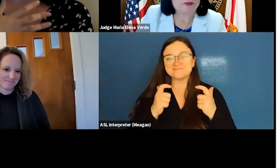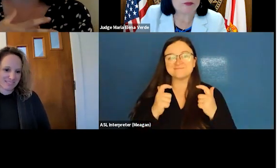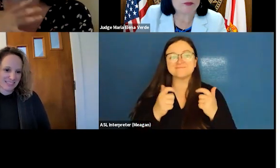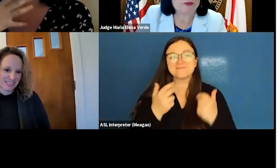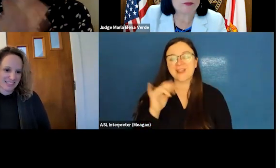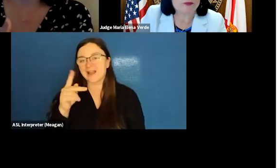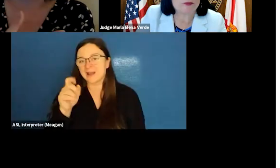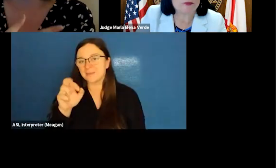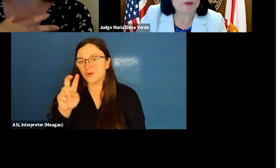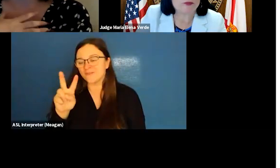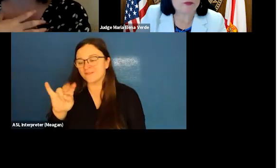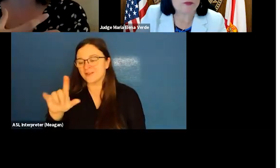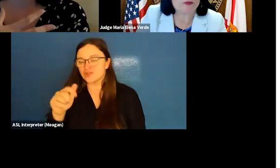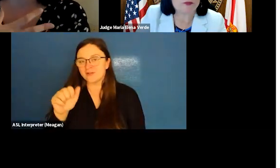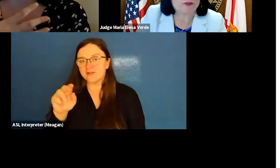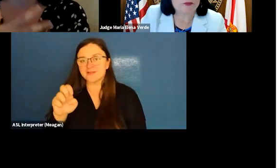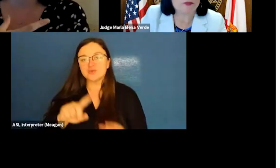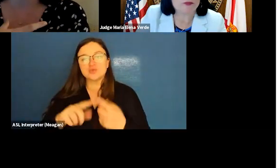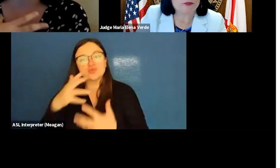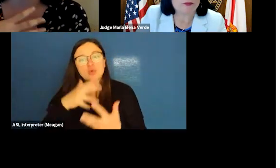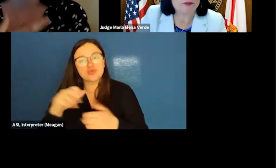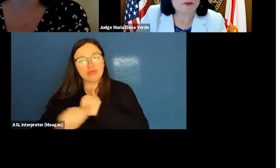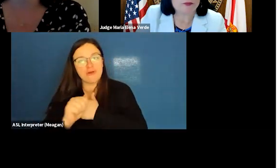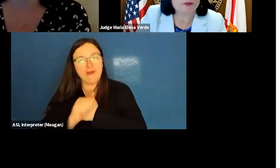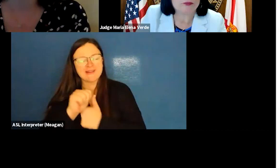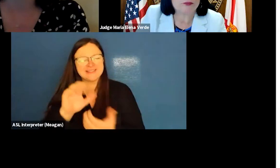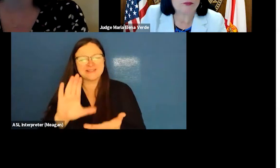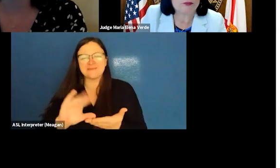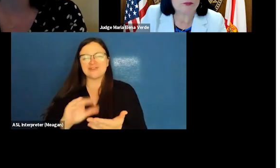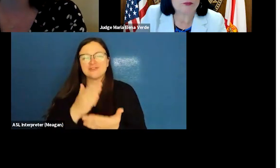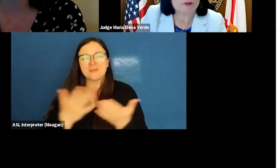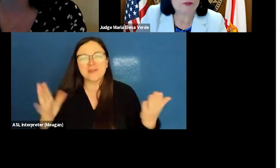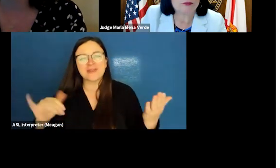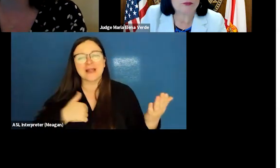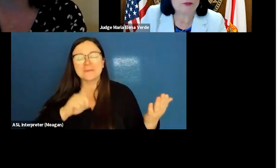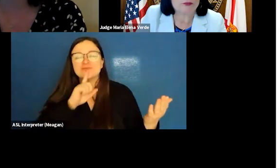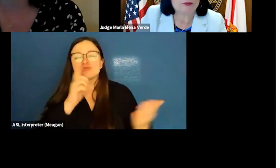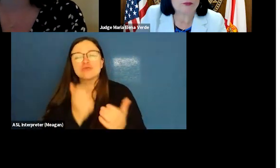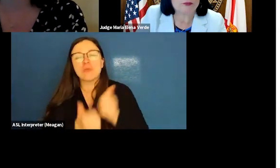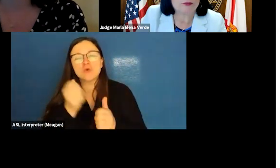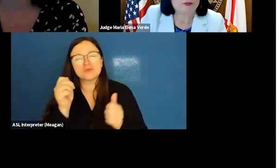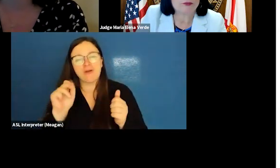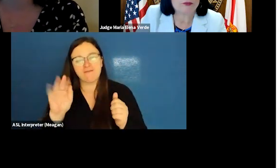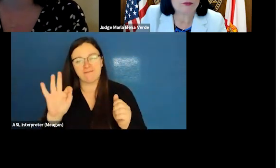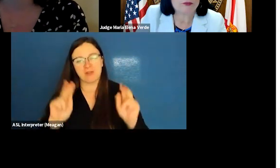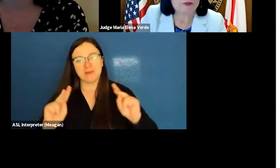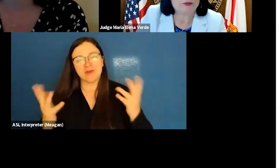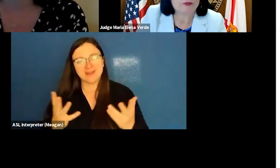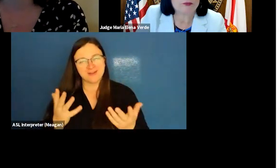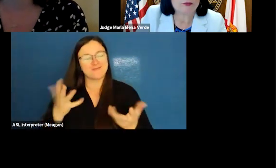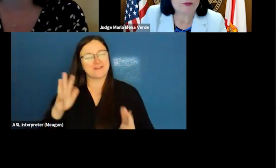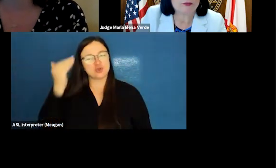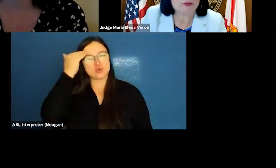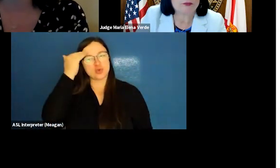Hypervigilance to social threat diminishes something that I'm pretty sure most people in the audience would have heard of, especially if you've worked with treatment